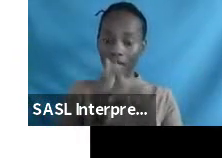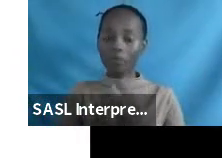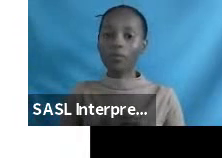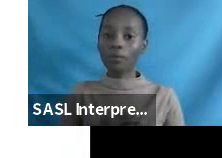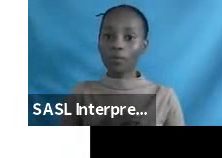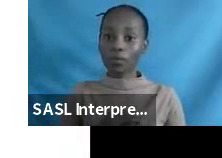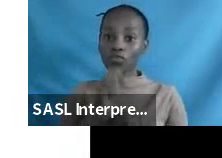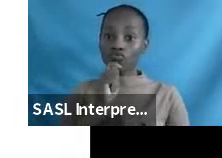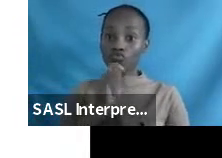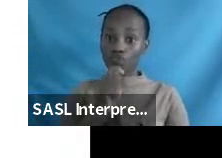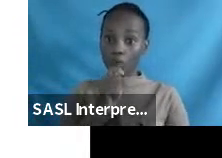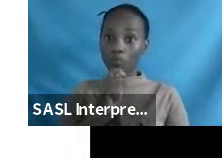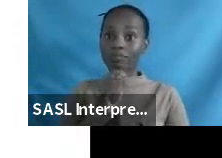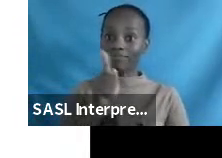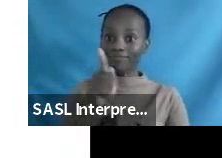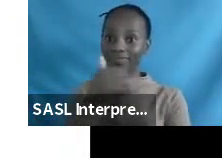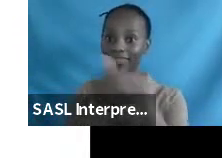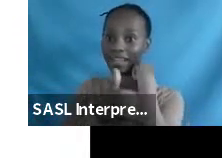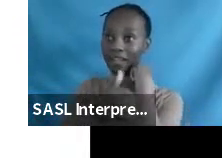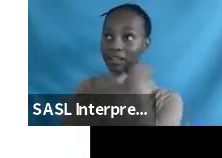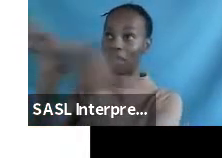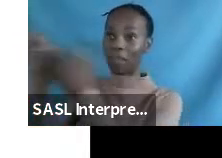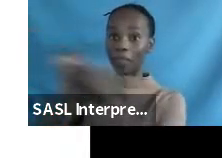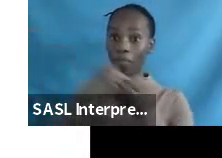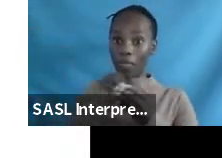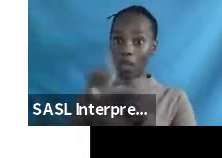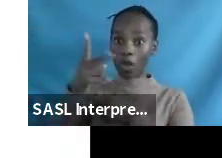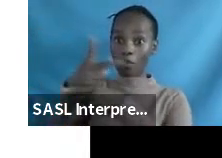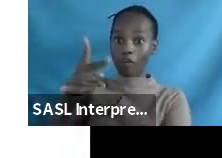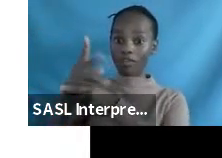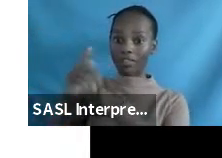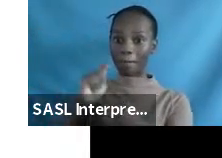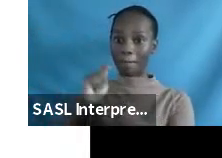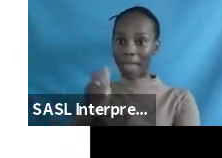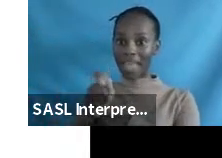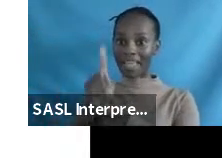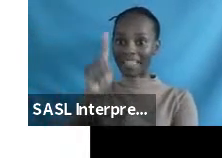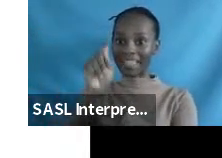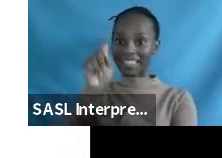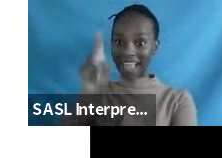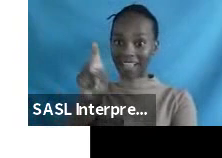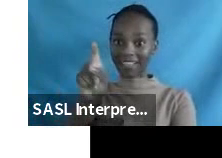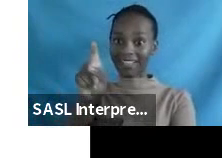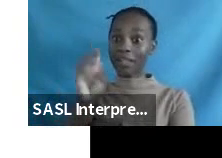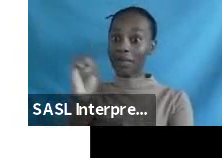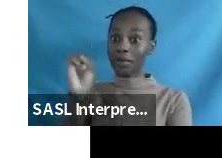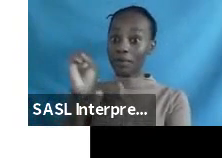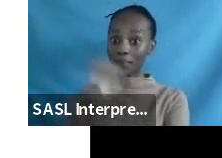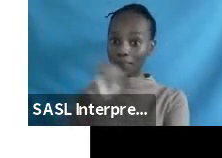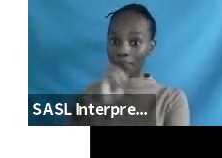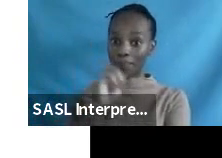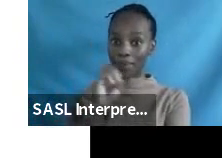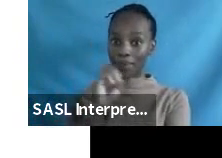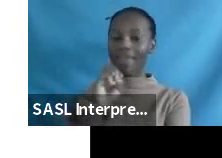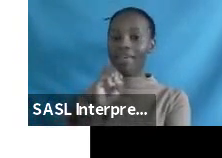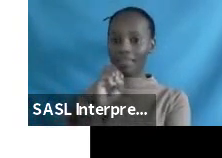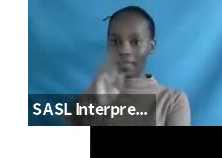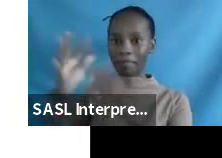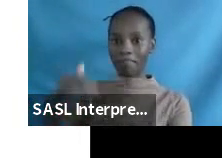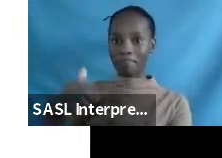goods without paying necessary taxes are able to come up with the prices or